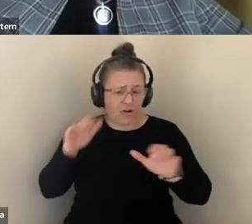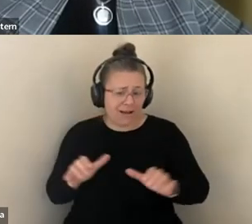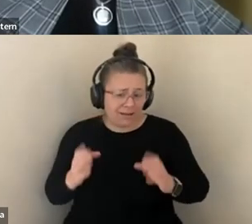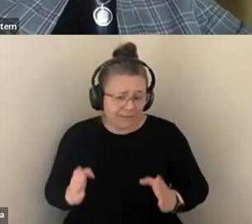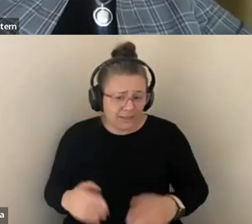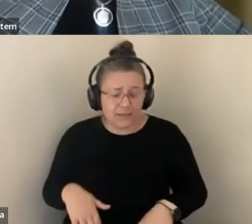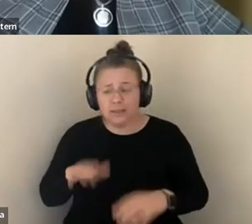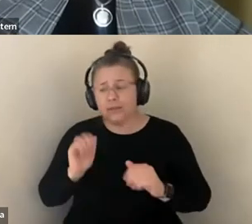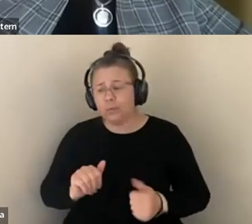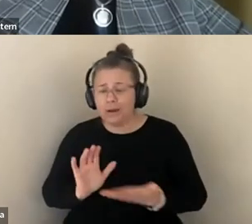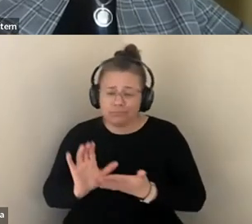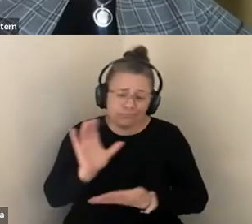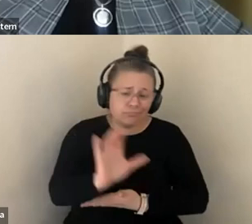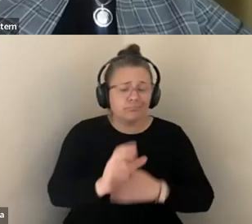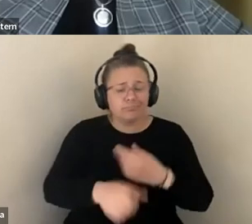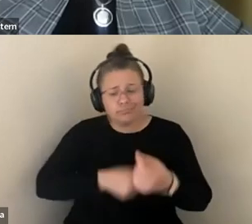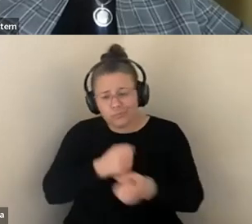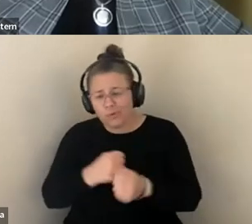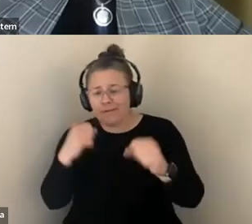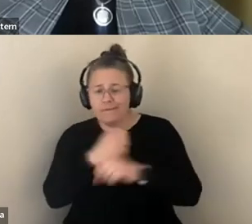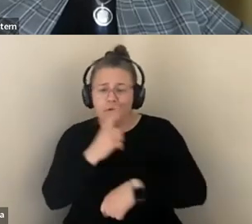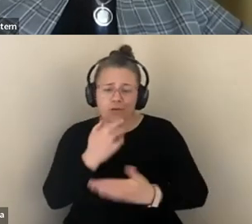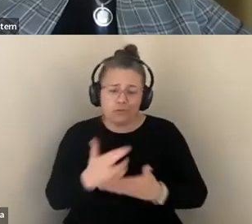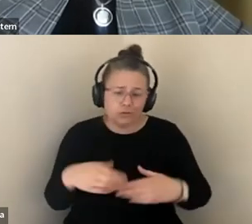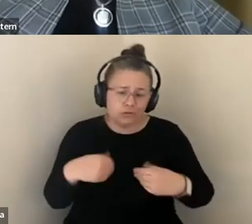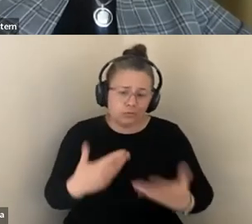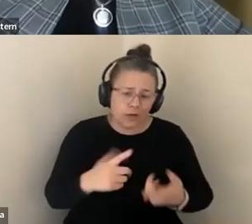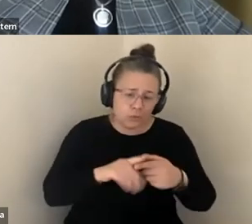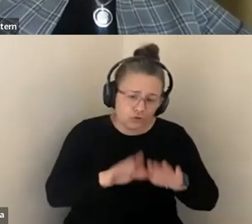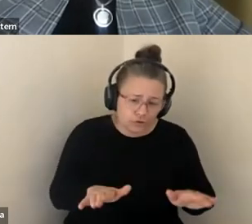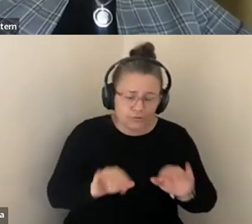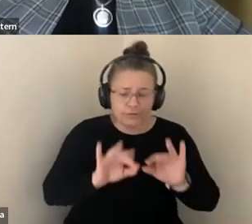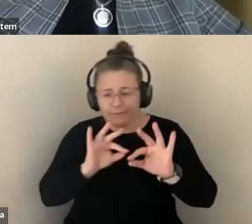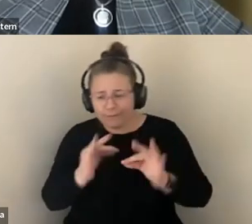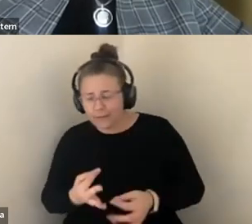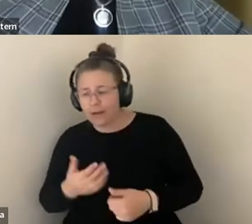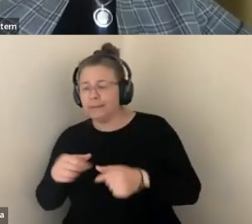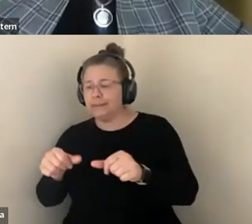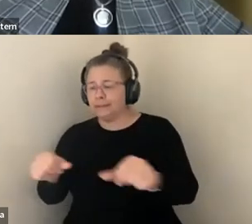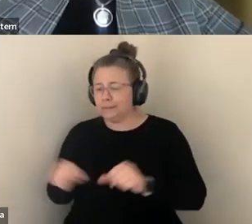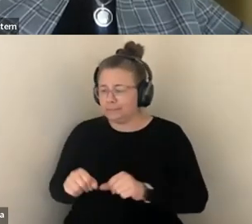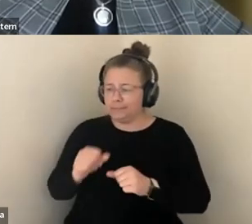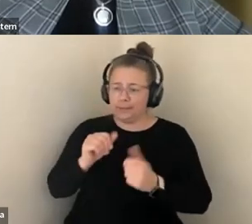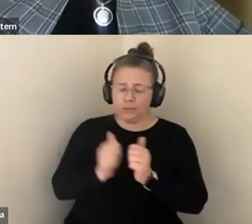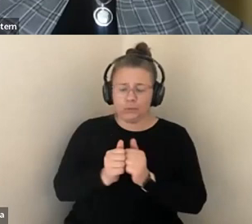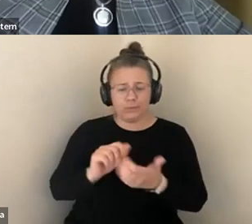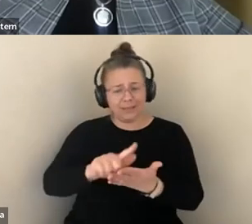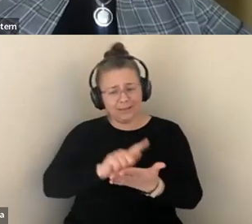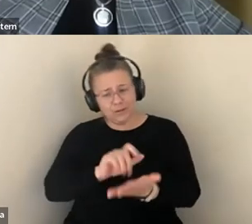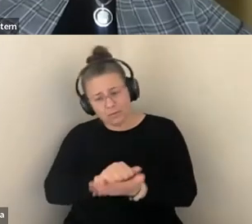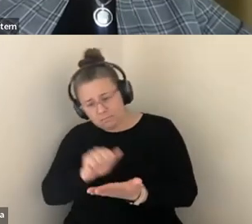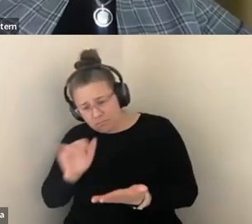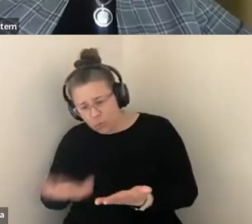children and families and creating access to safe and legal abortion for those who need it. We can be